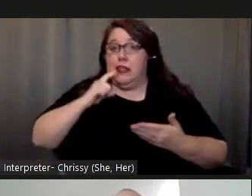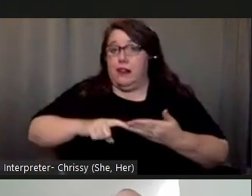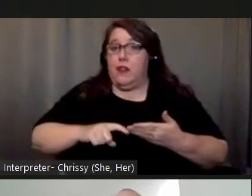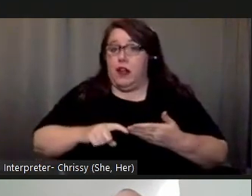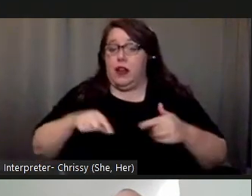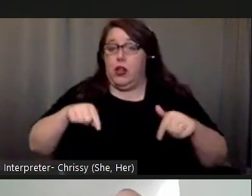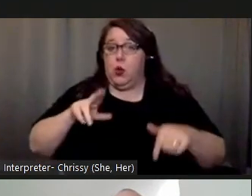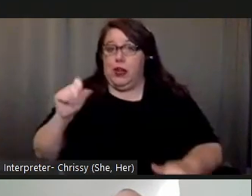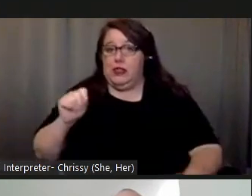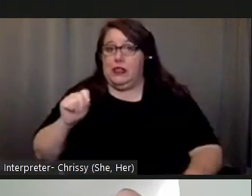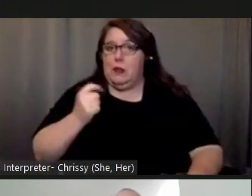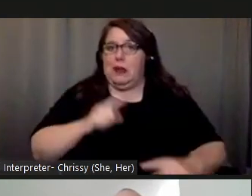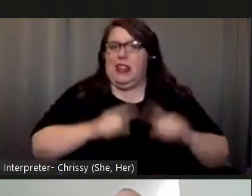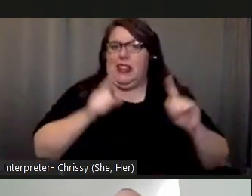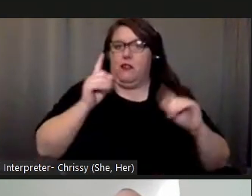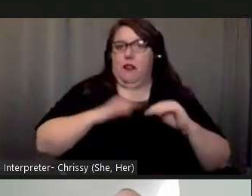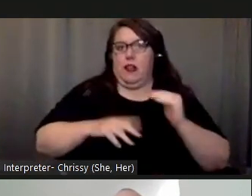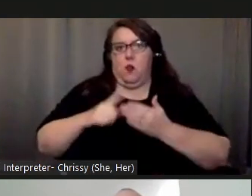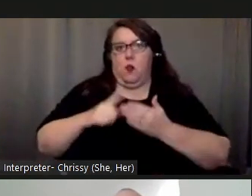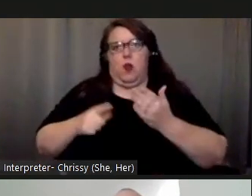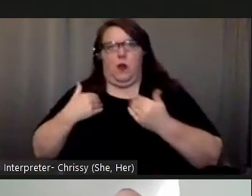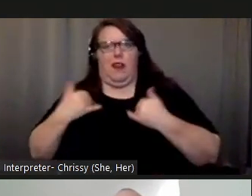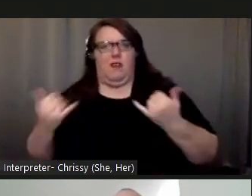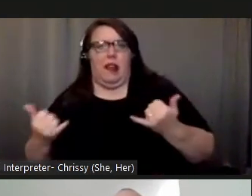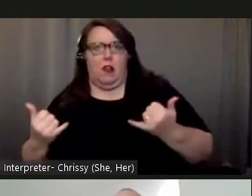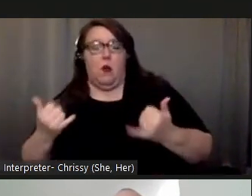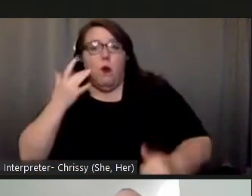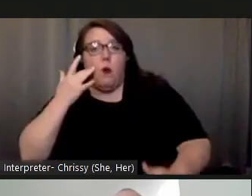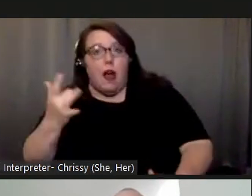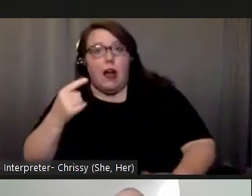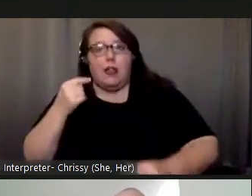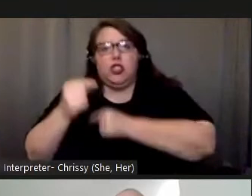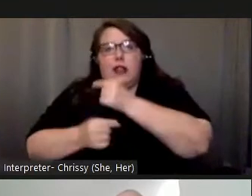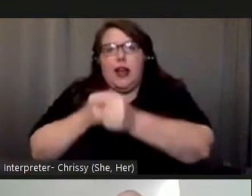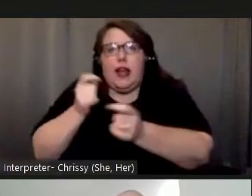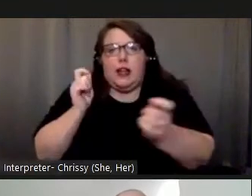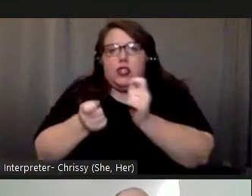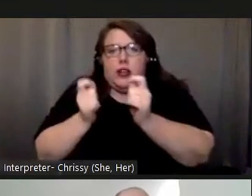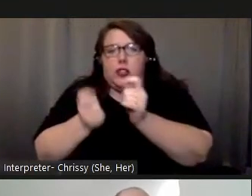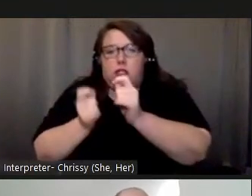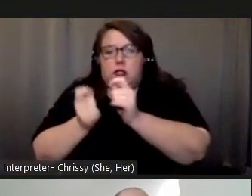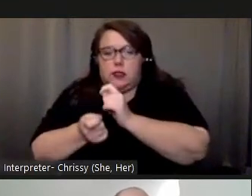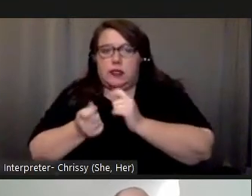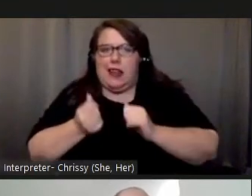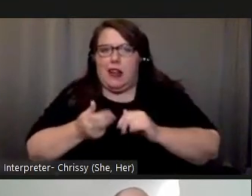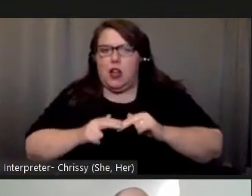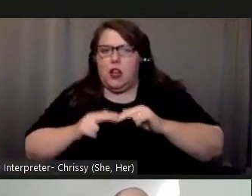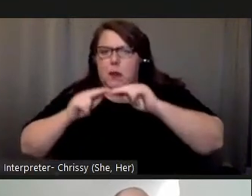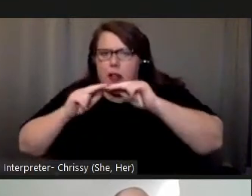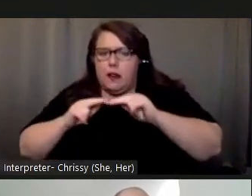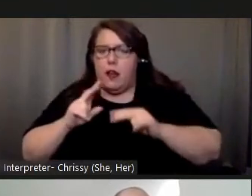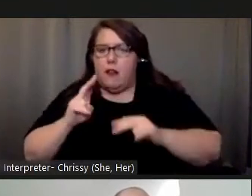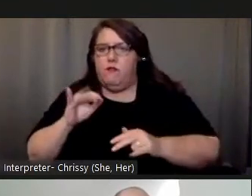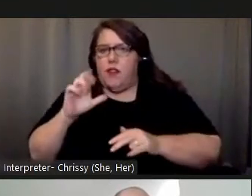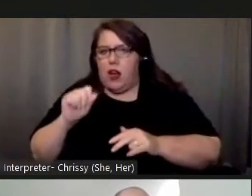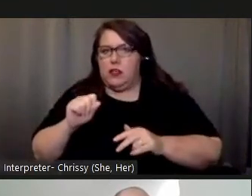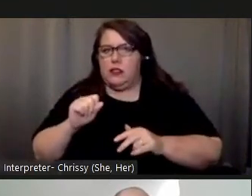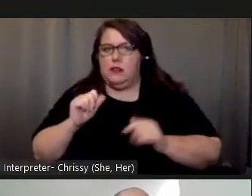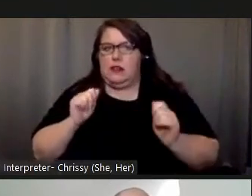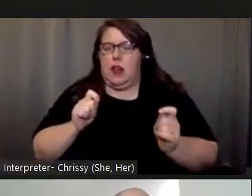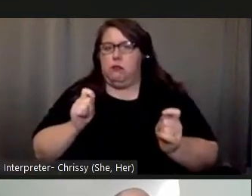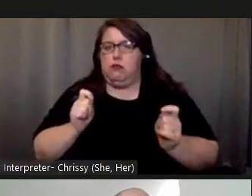is probably a bit different from what is present now, because these genetic changes can accumulate and these viruses can drift, is sometimes a